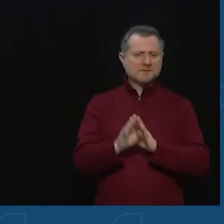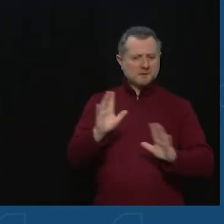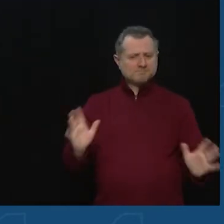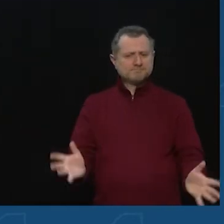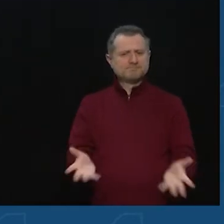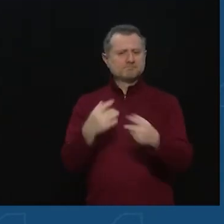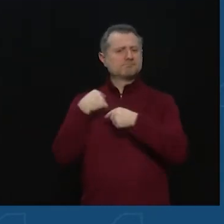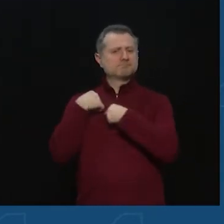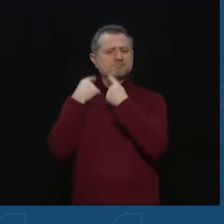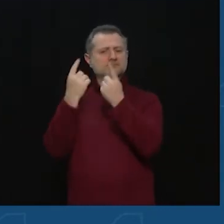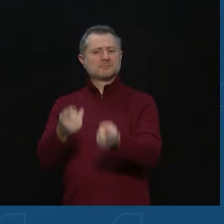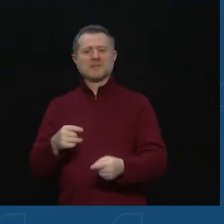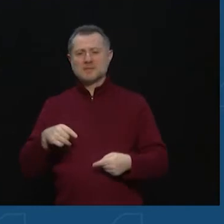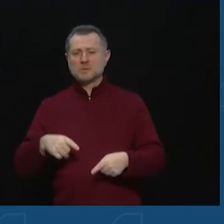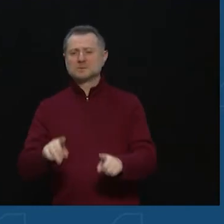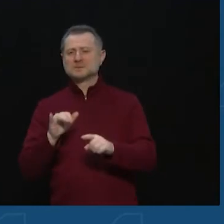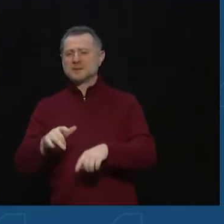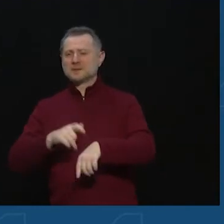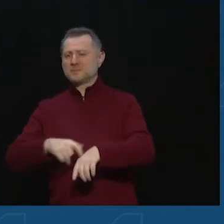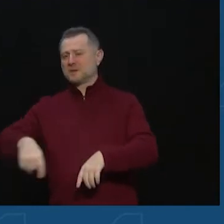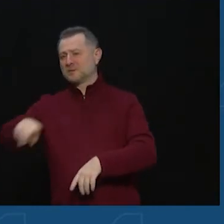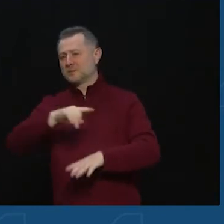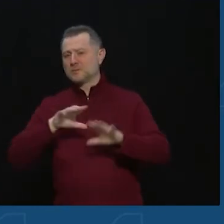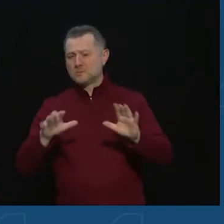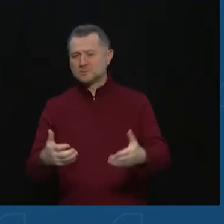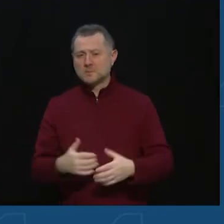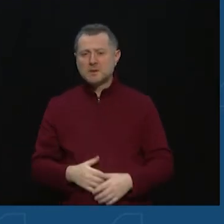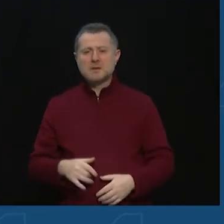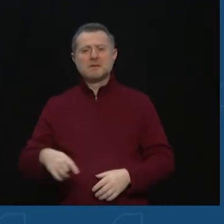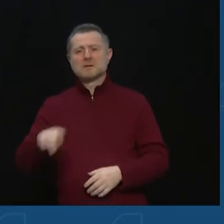class are going to have your back for the rest of your life.